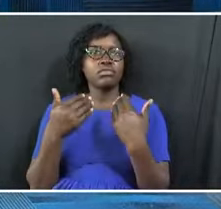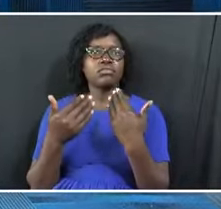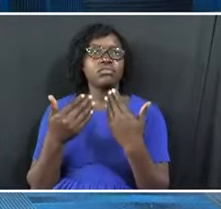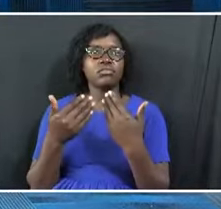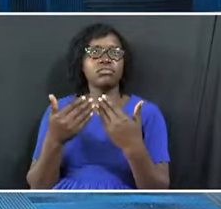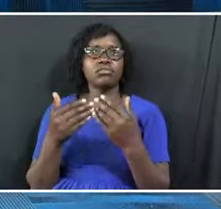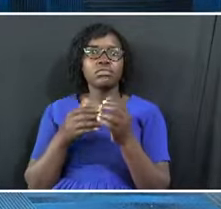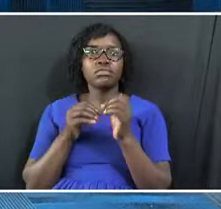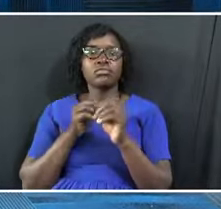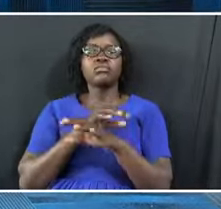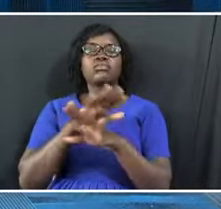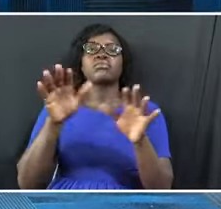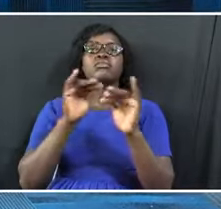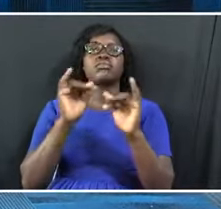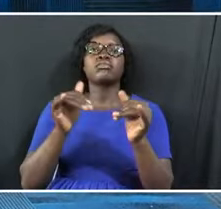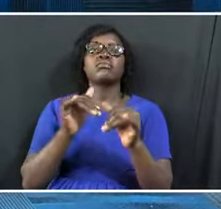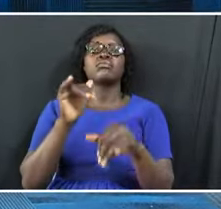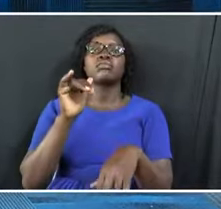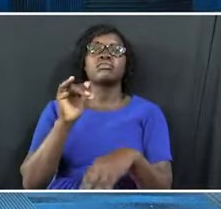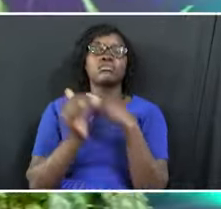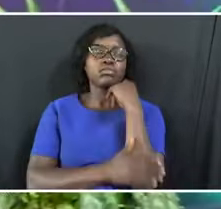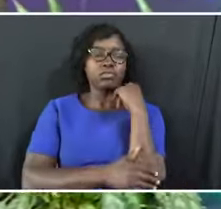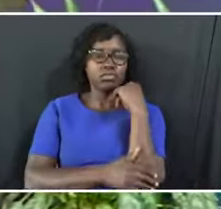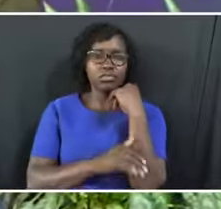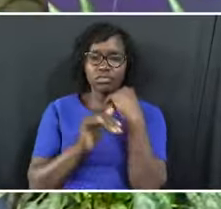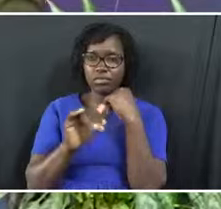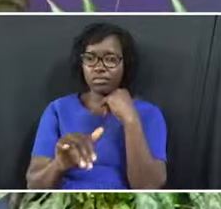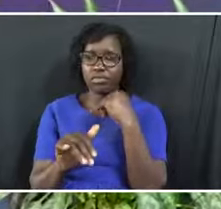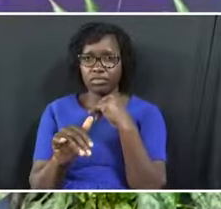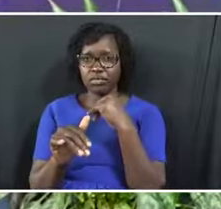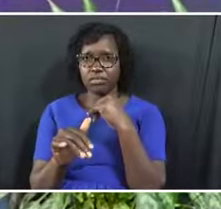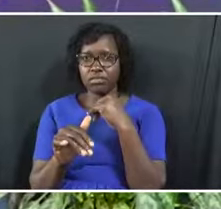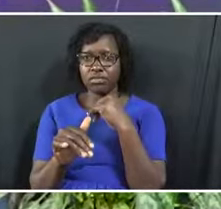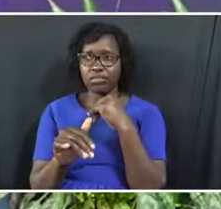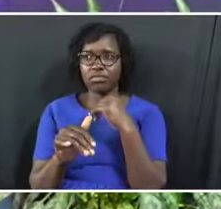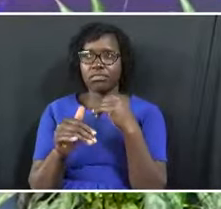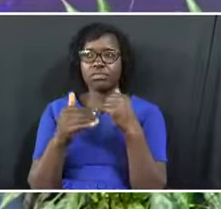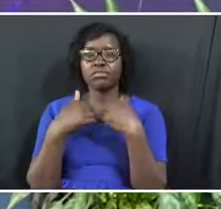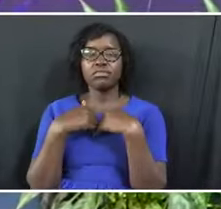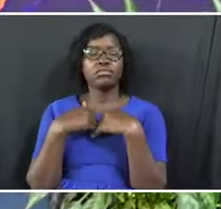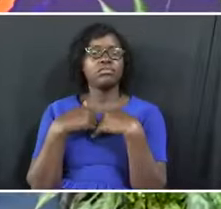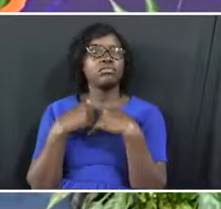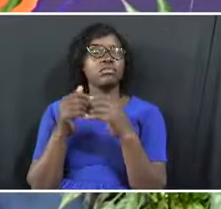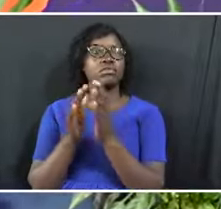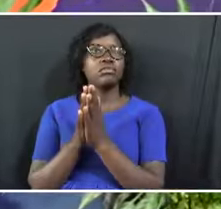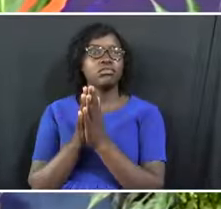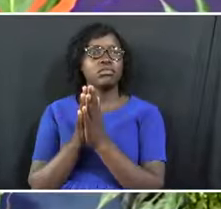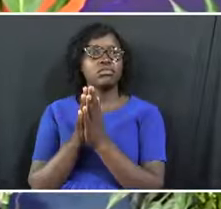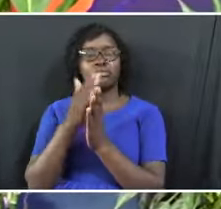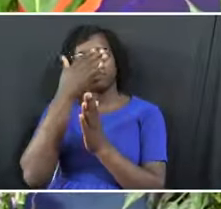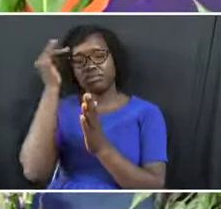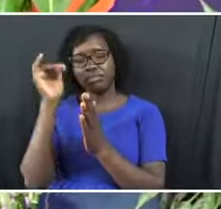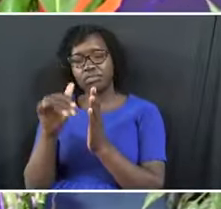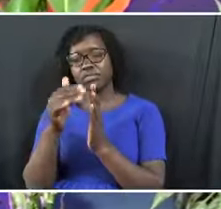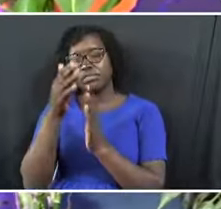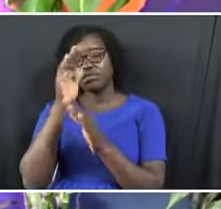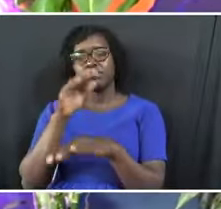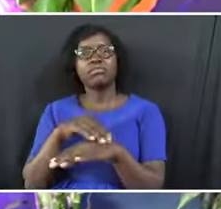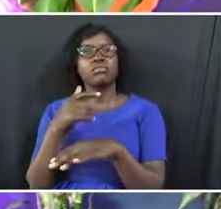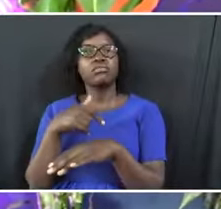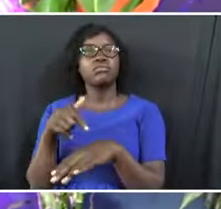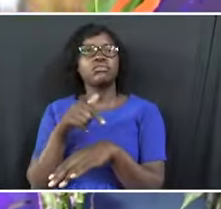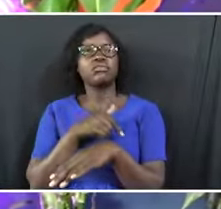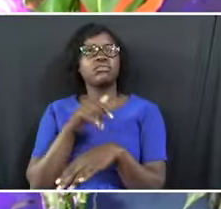of news which are not good to an extent. We are forgetting that God has called us to be